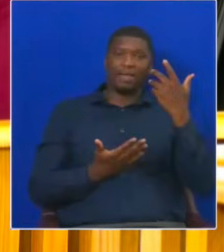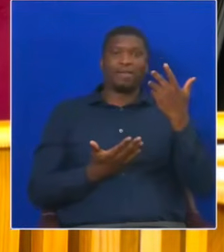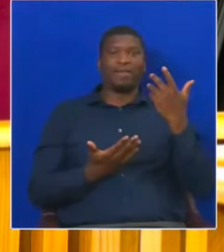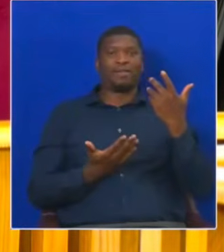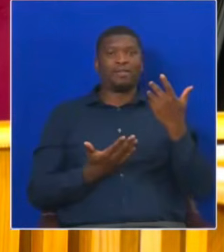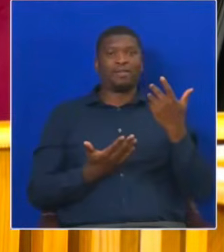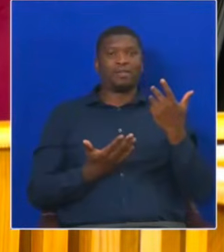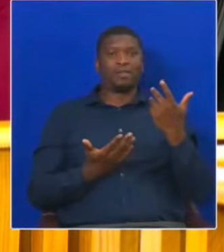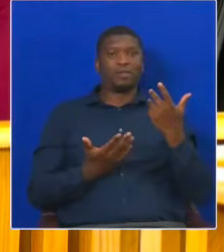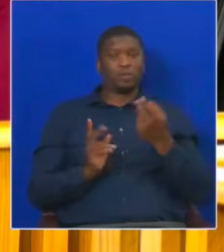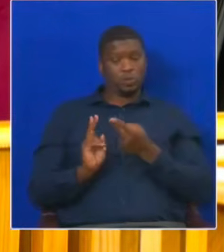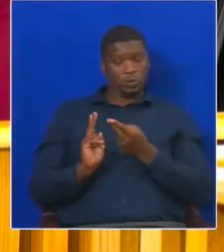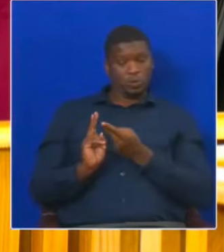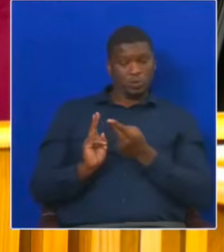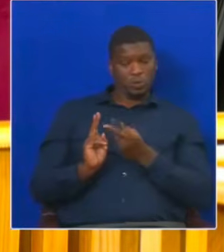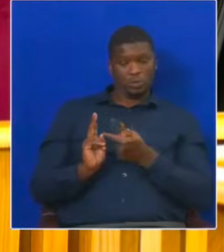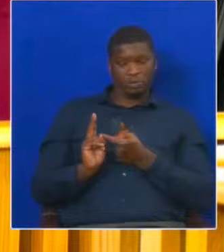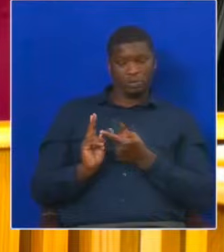maybe